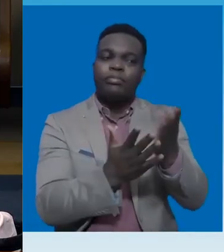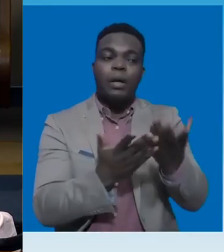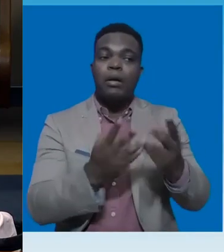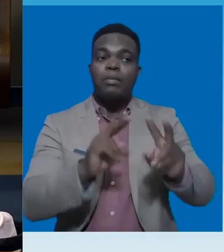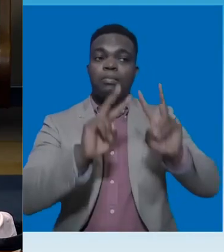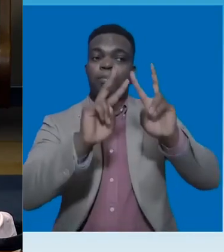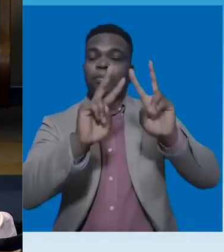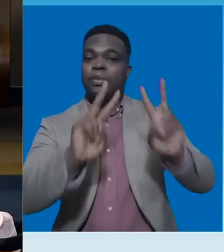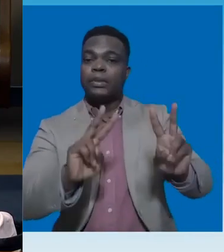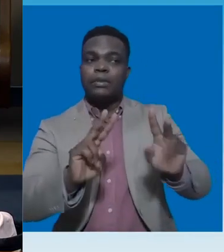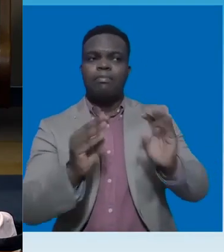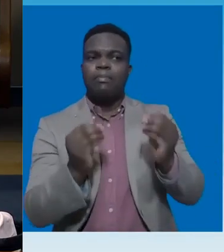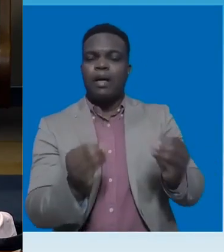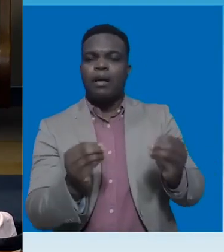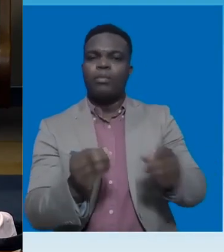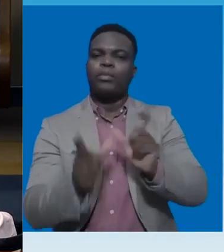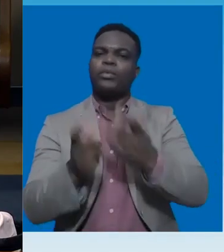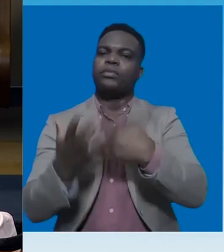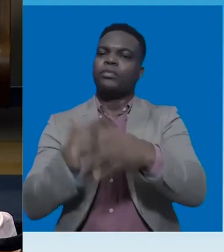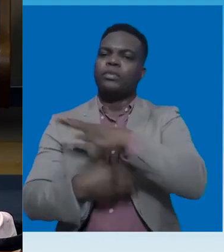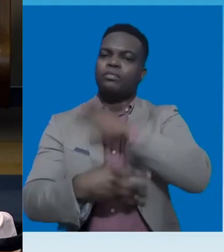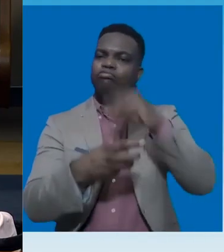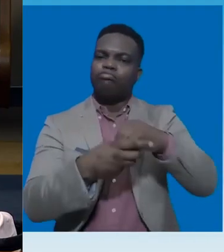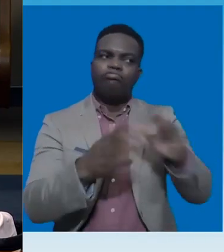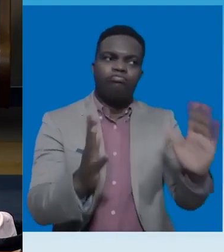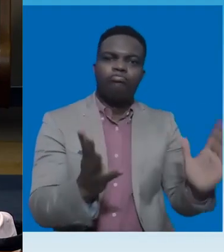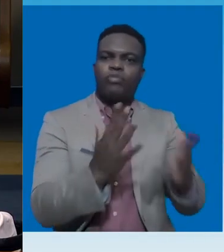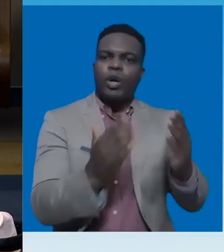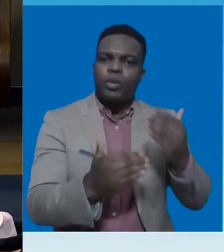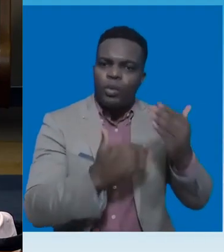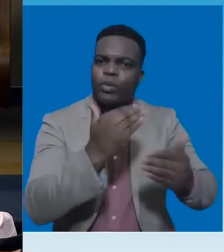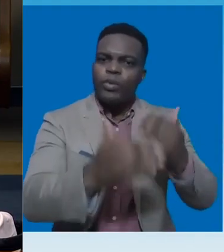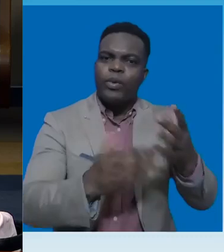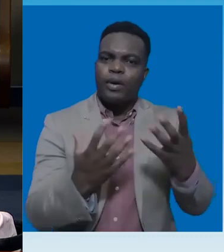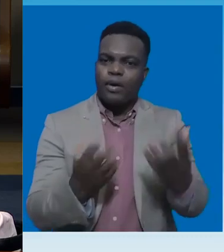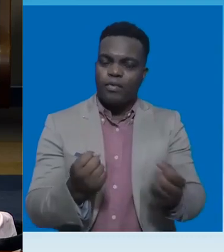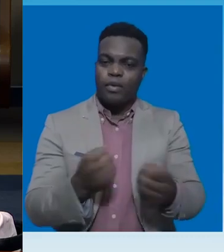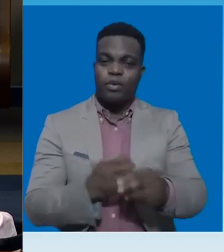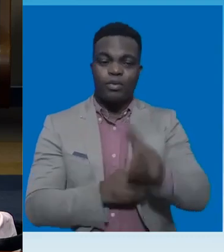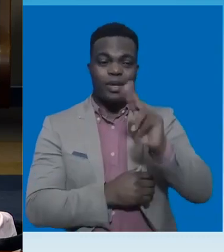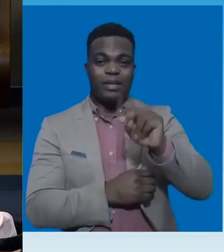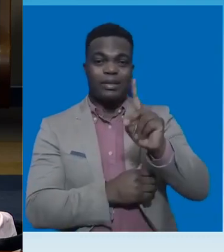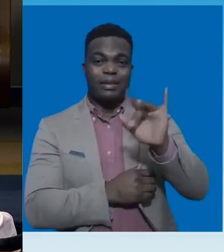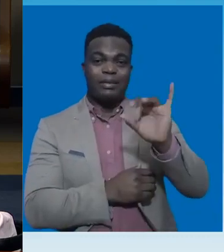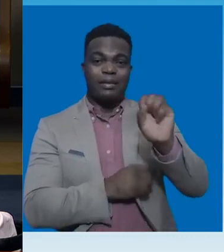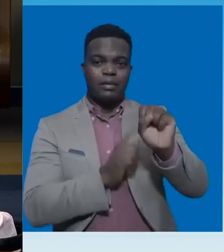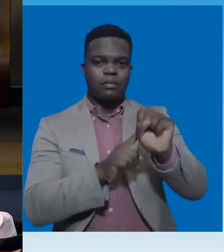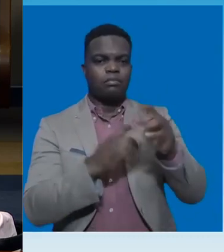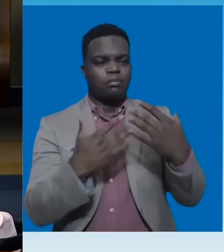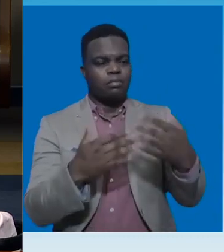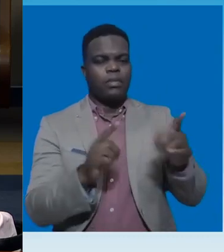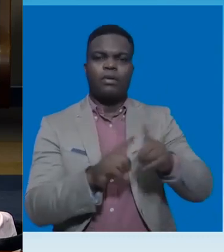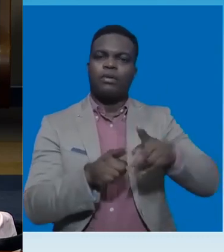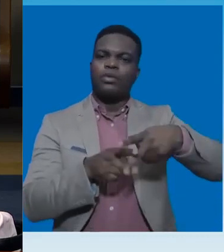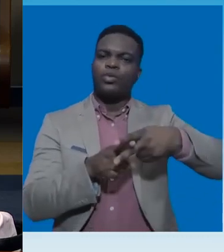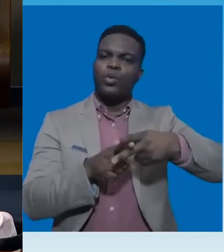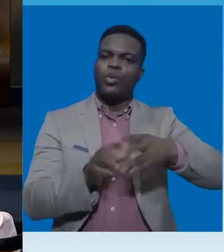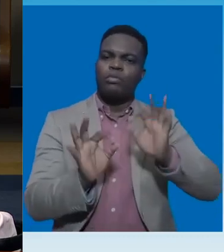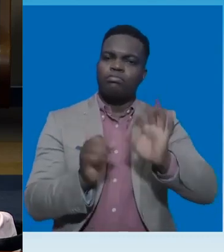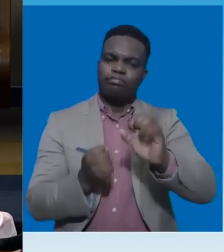UNDIS has been instrumental in driving this transformation within the United Nations system,